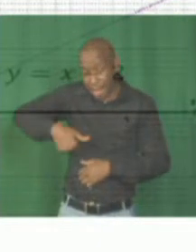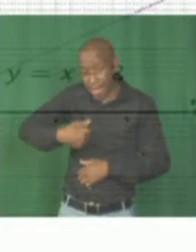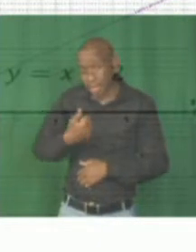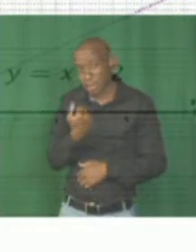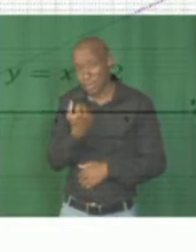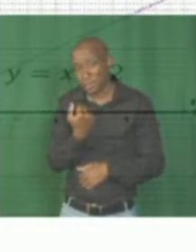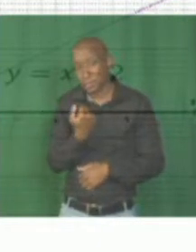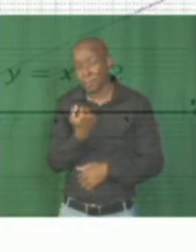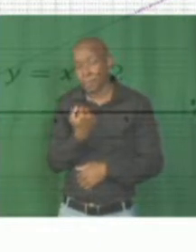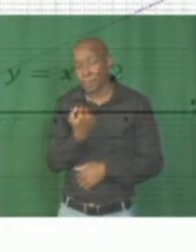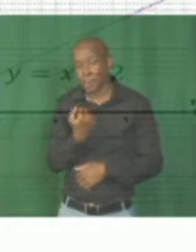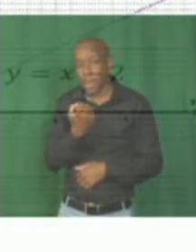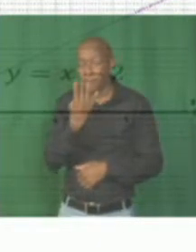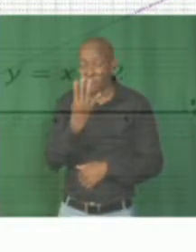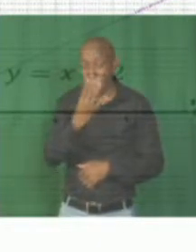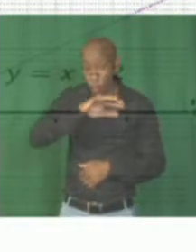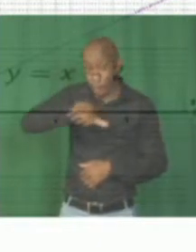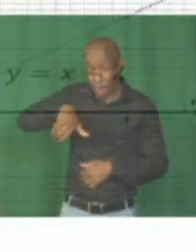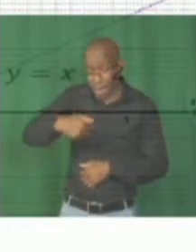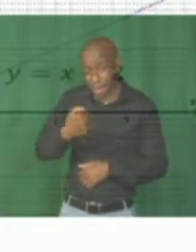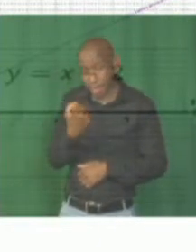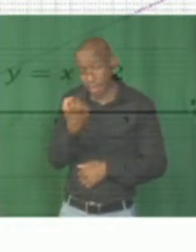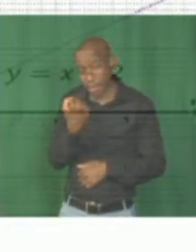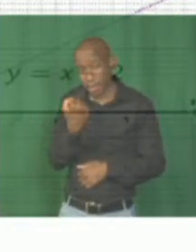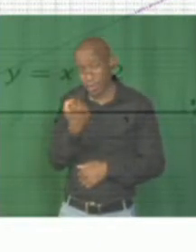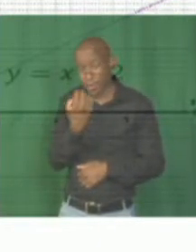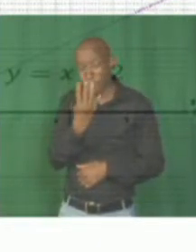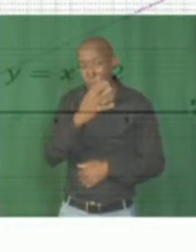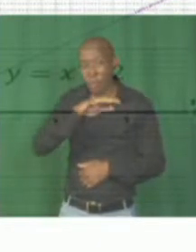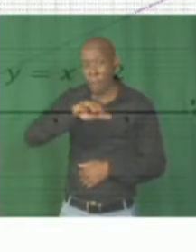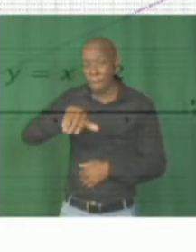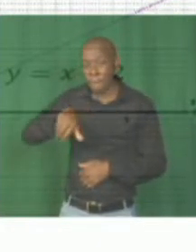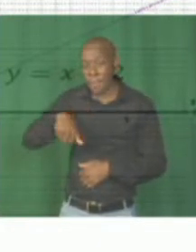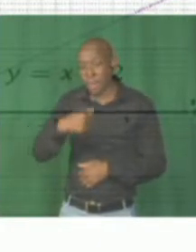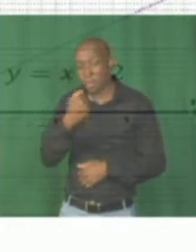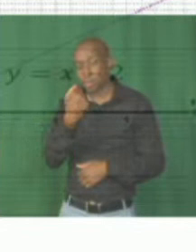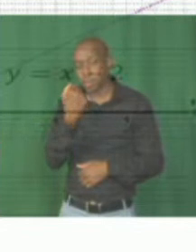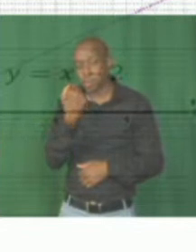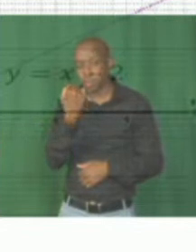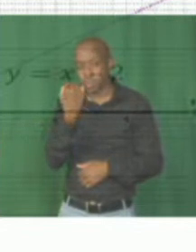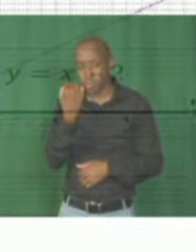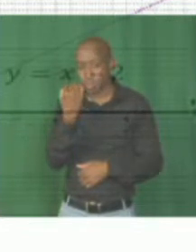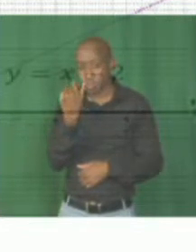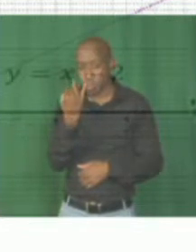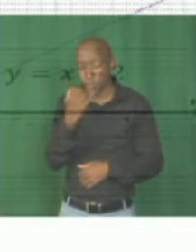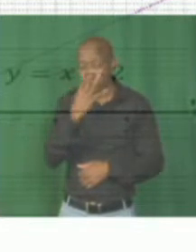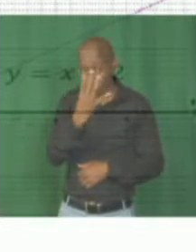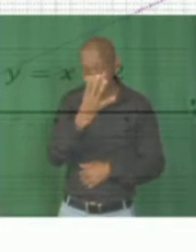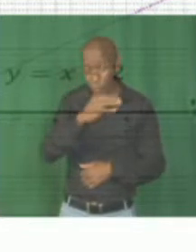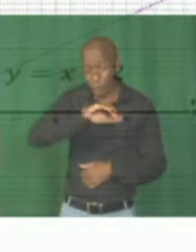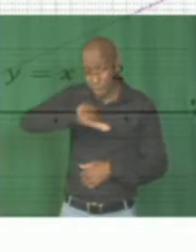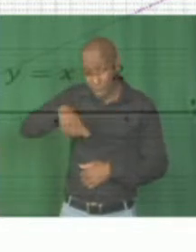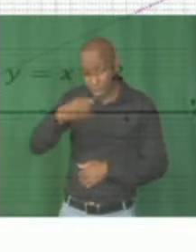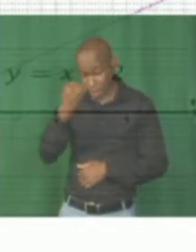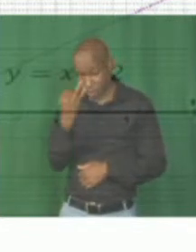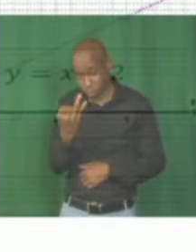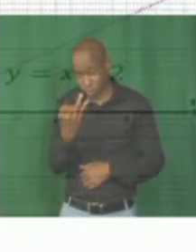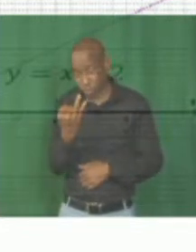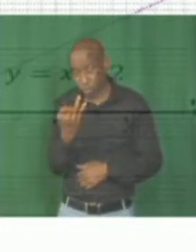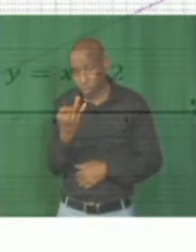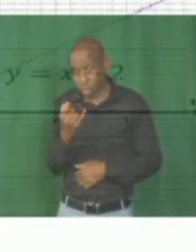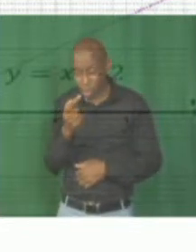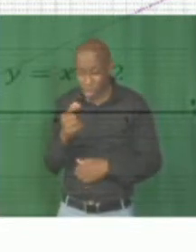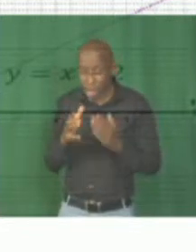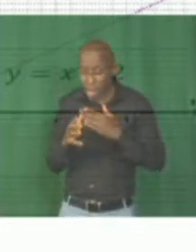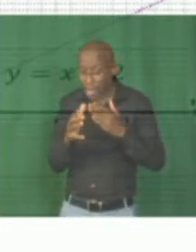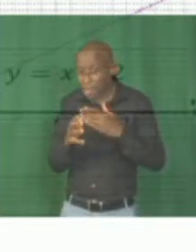minus 2. So it's going to be 4 minus 2, which is